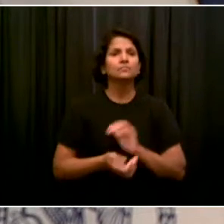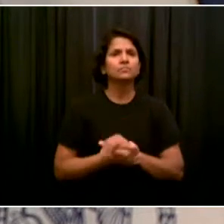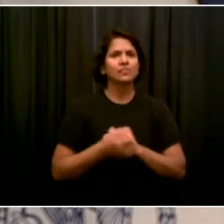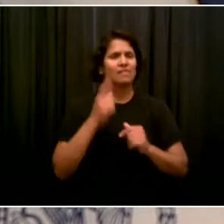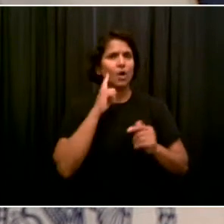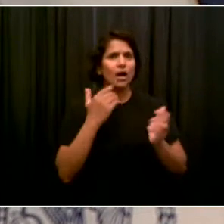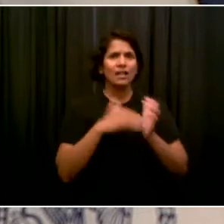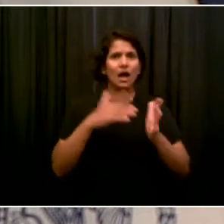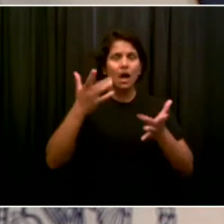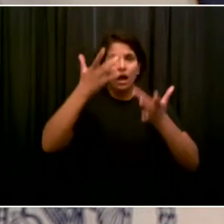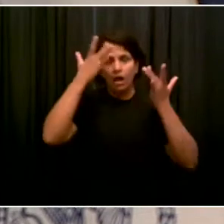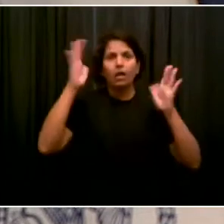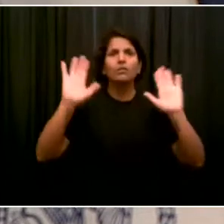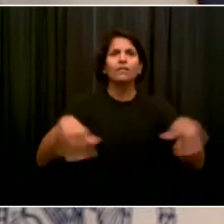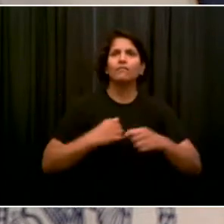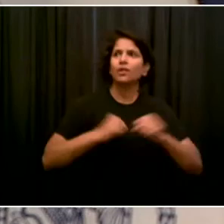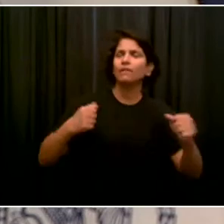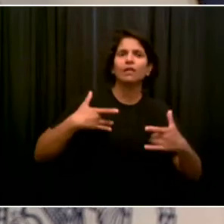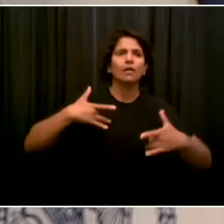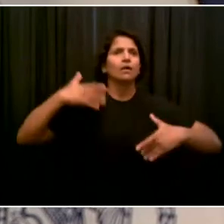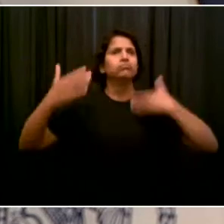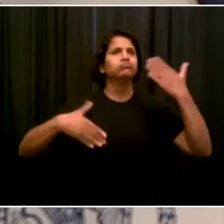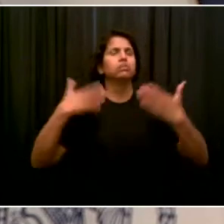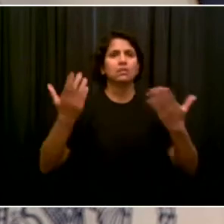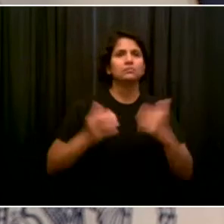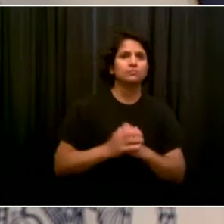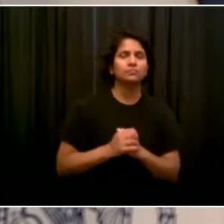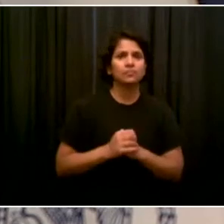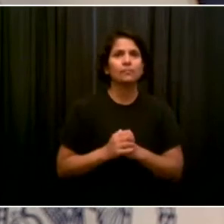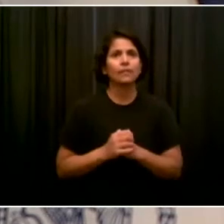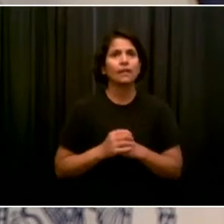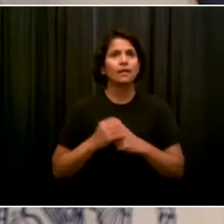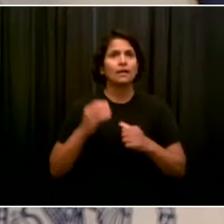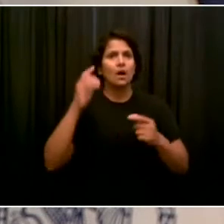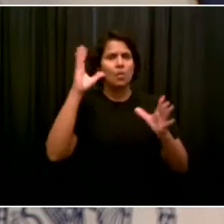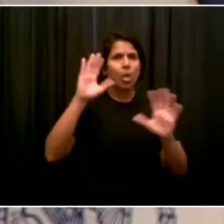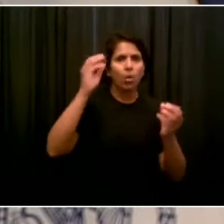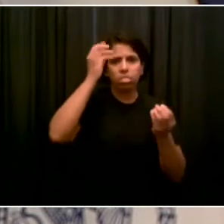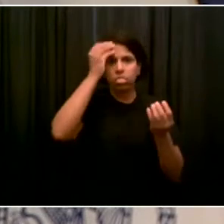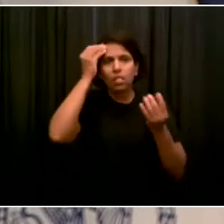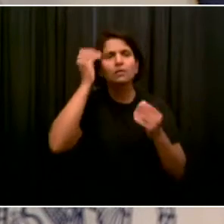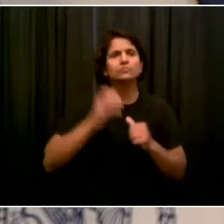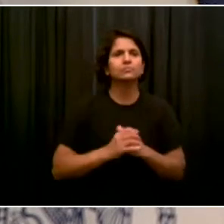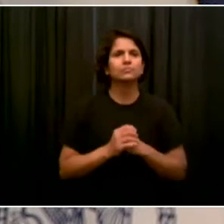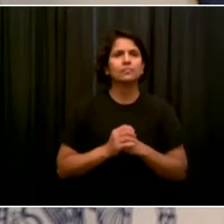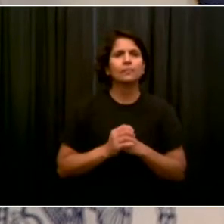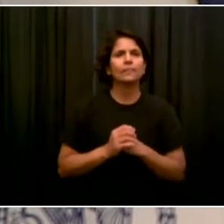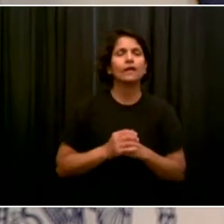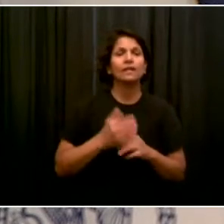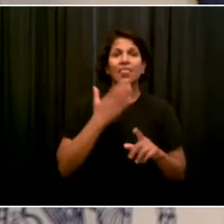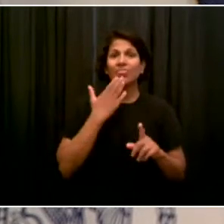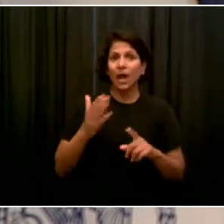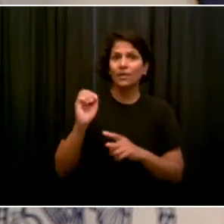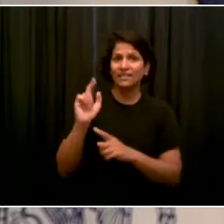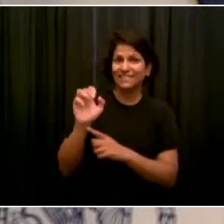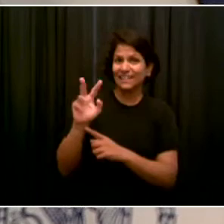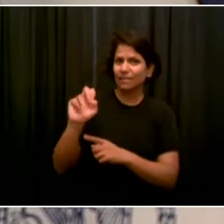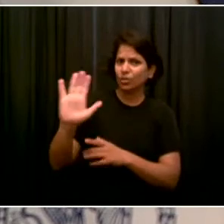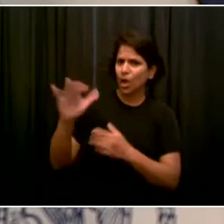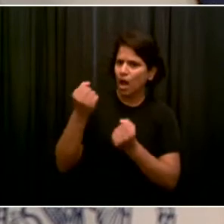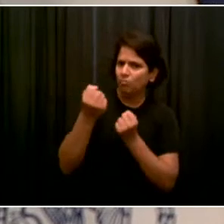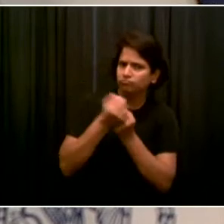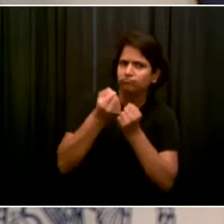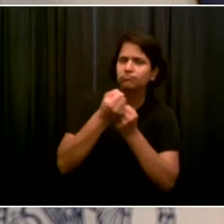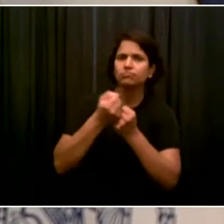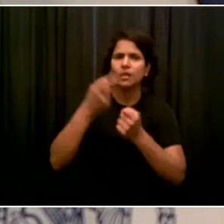looking over their shoulder. So thank you for your support. Every bit helps as we build momentum for these kind